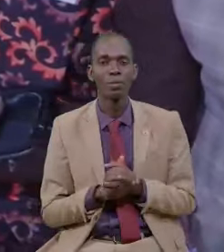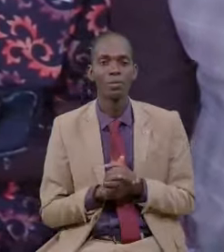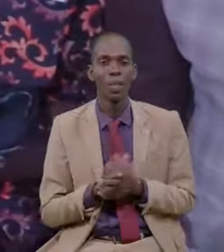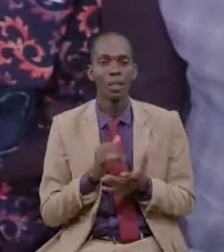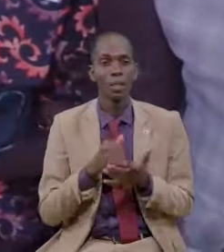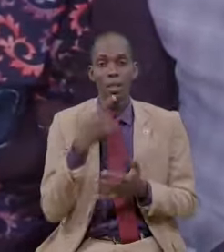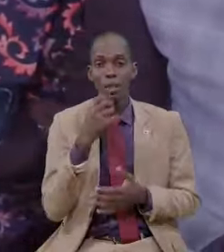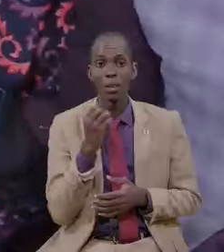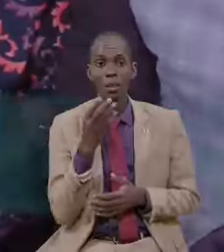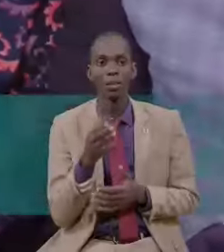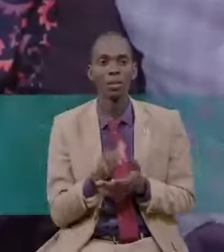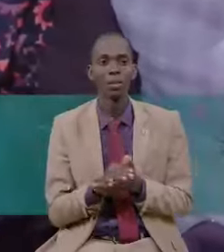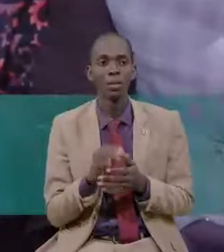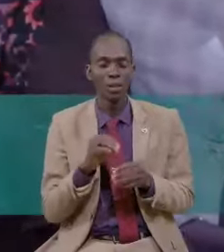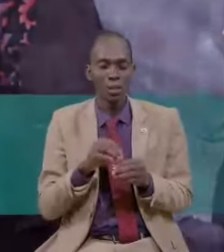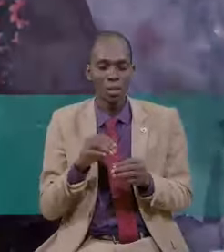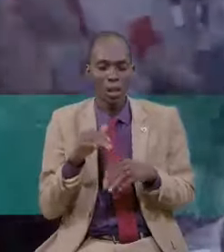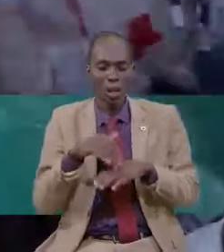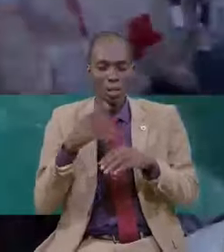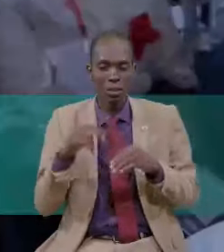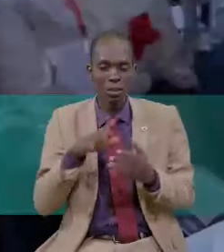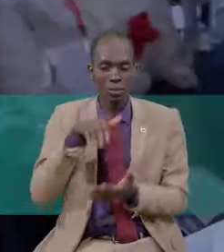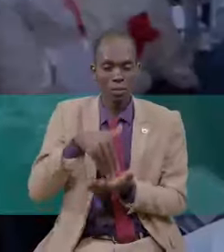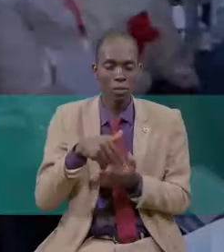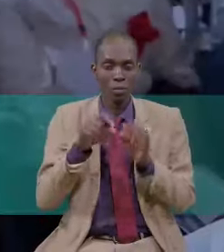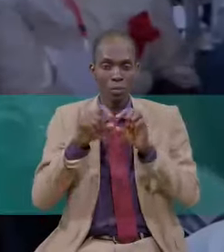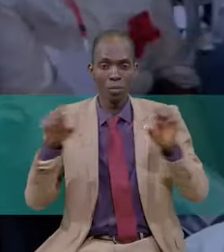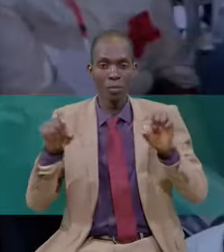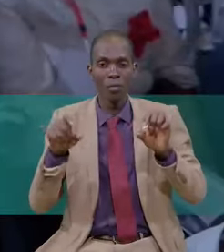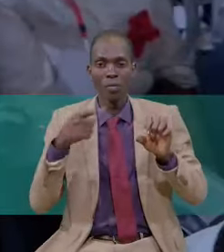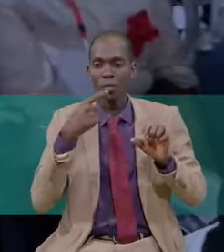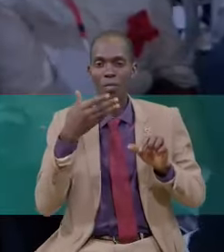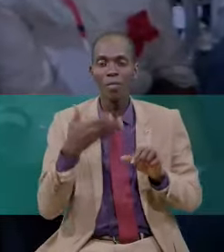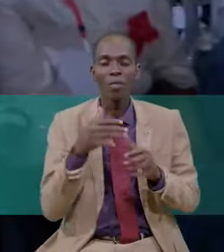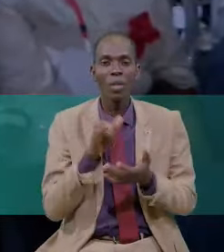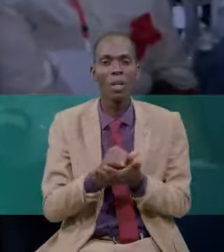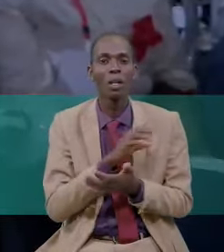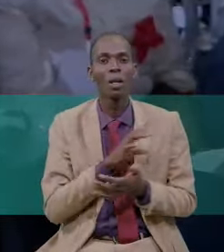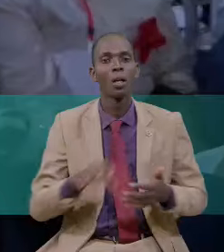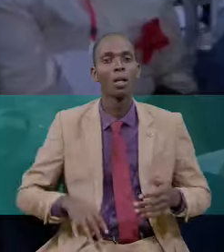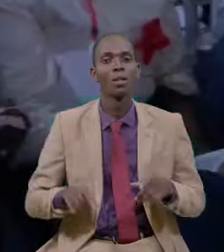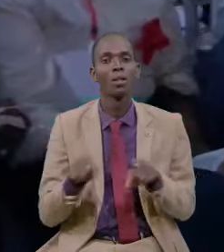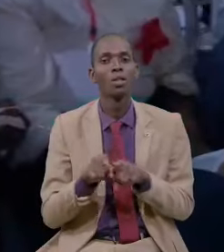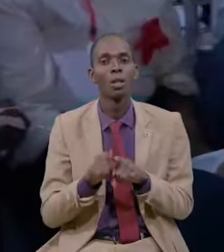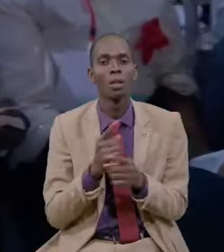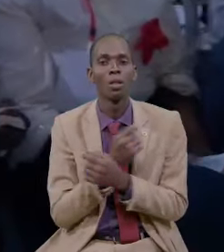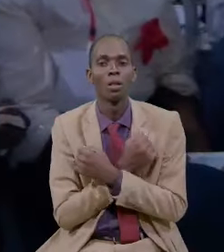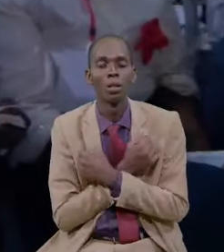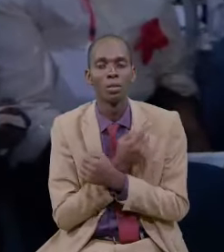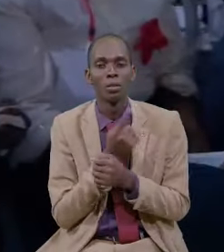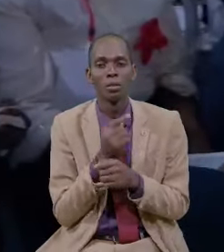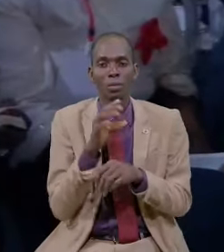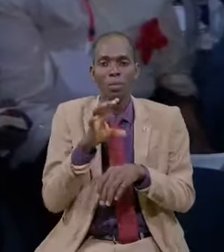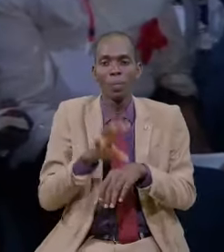says in the middle that Christ also loved the church